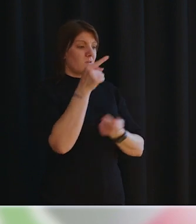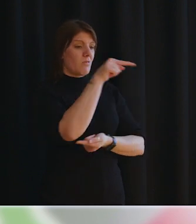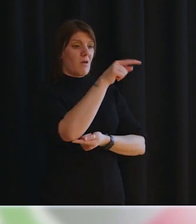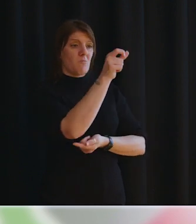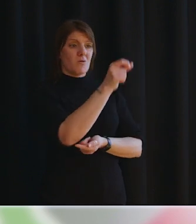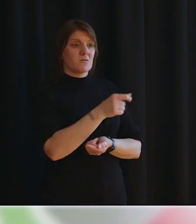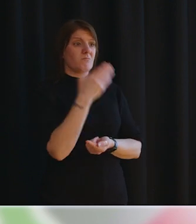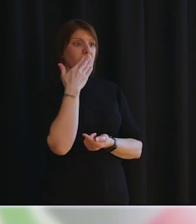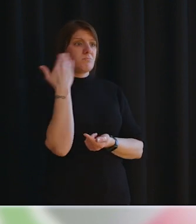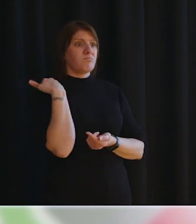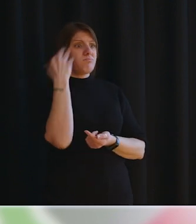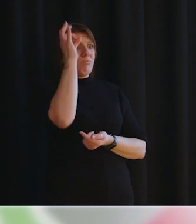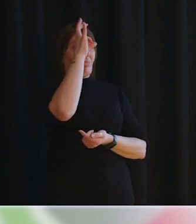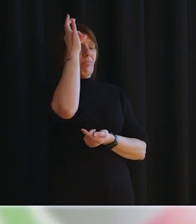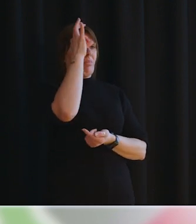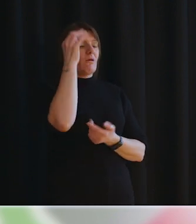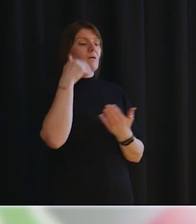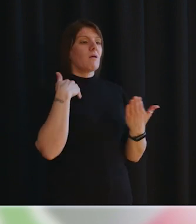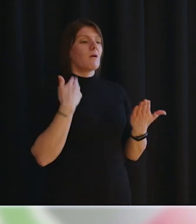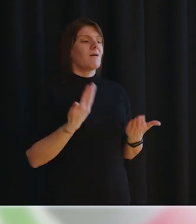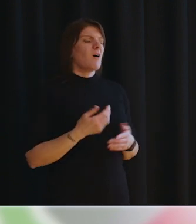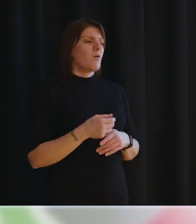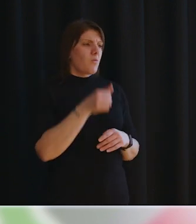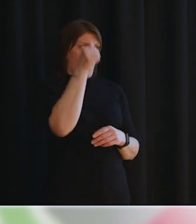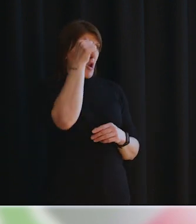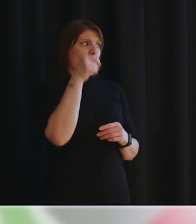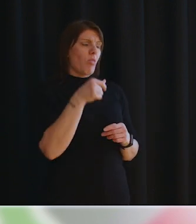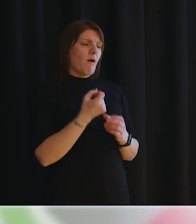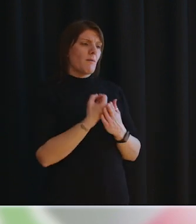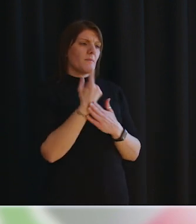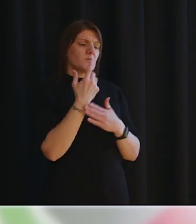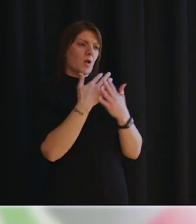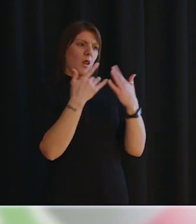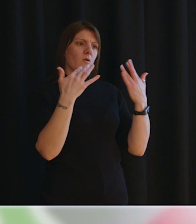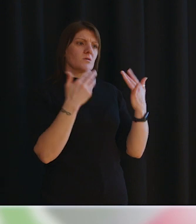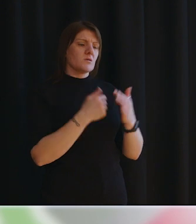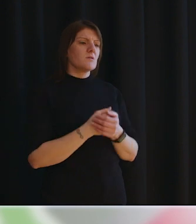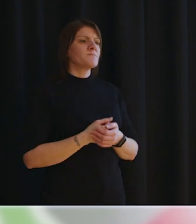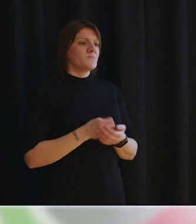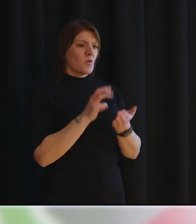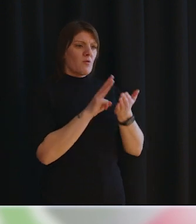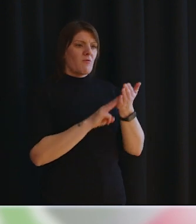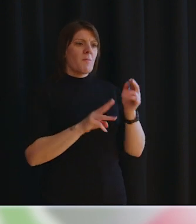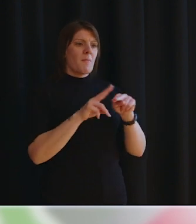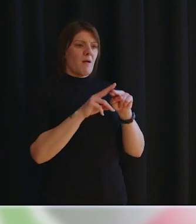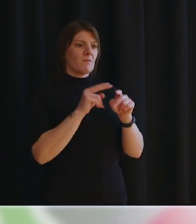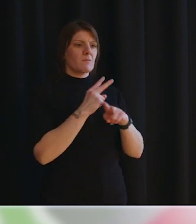has no idea what you're talking about. And I know that that happens a lot with parent carers.